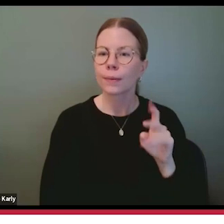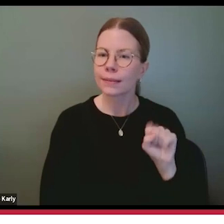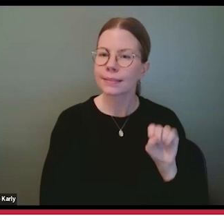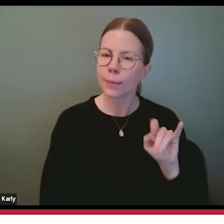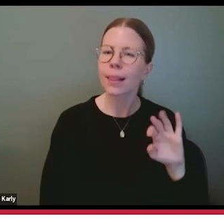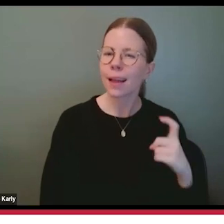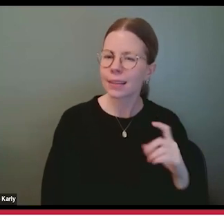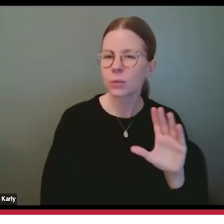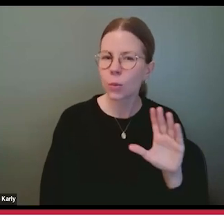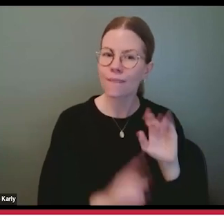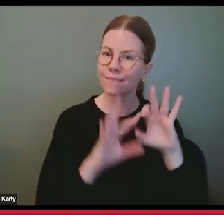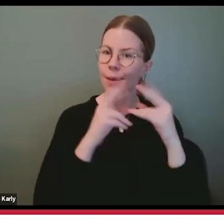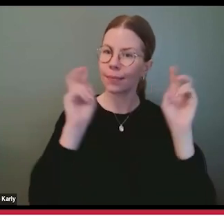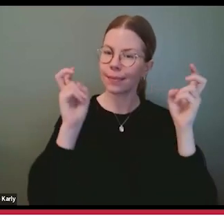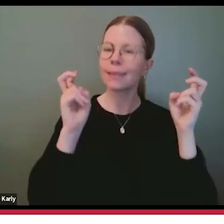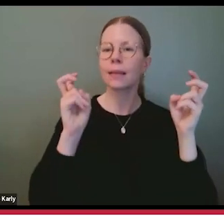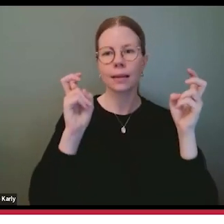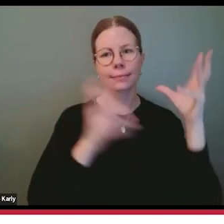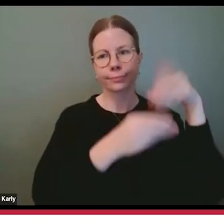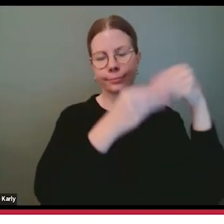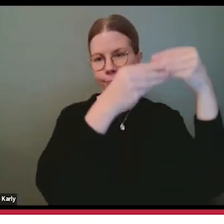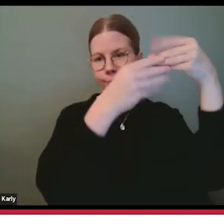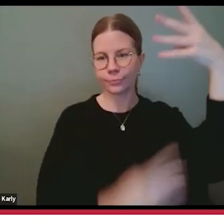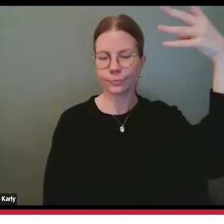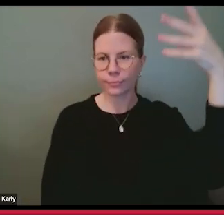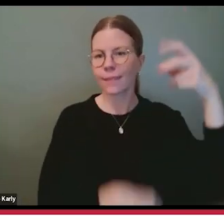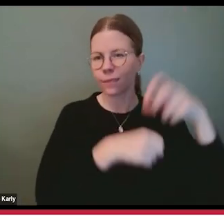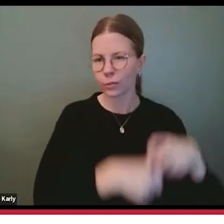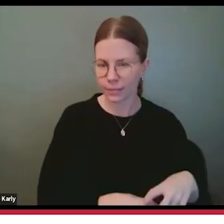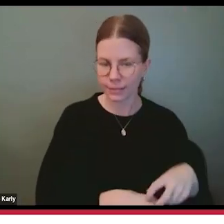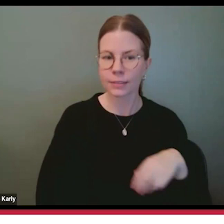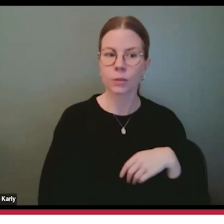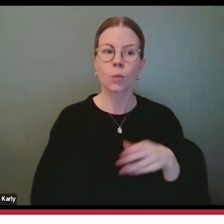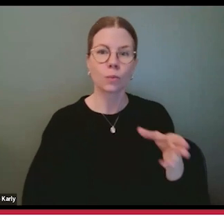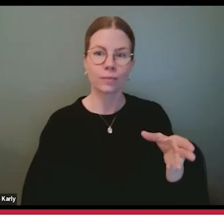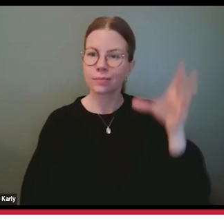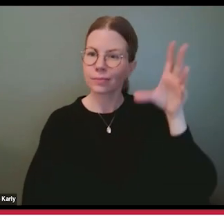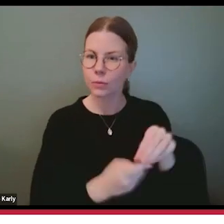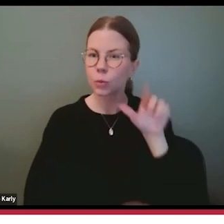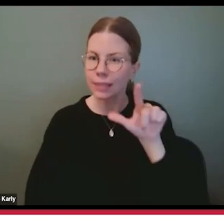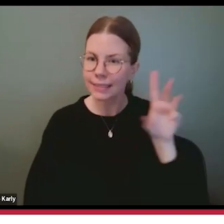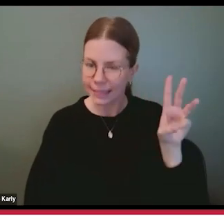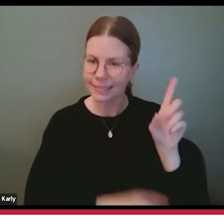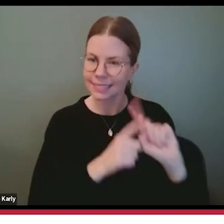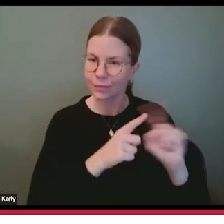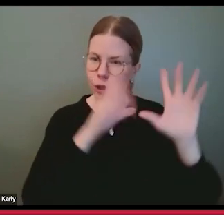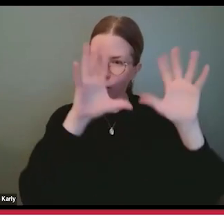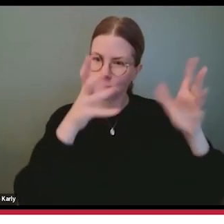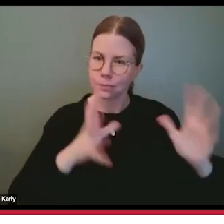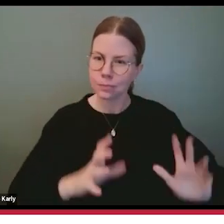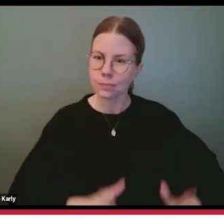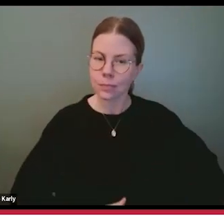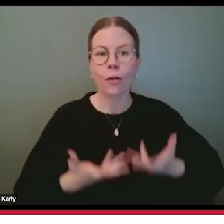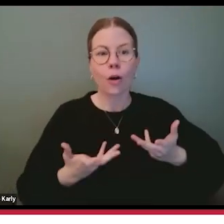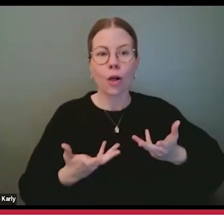big groups. And even at this big group level, we have 26 families, of which we have 16 that we have countermeasures